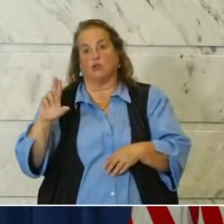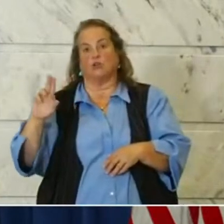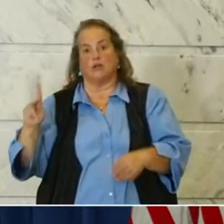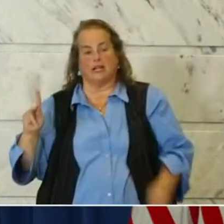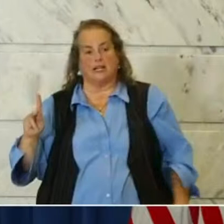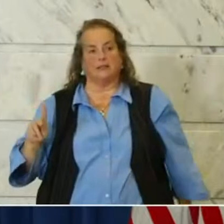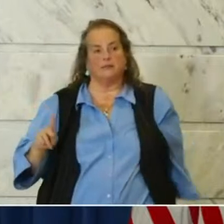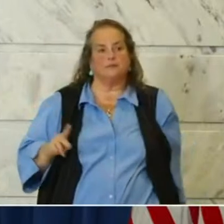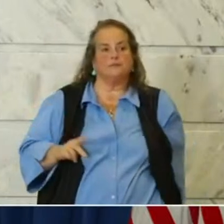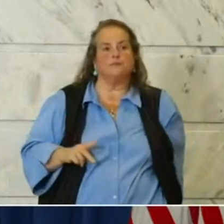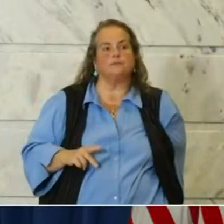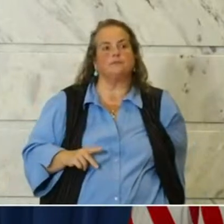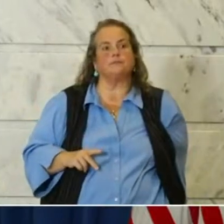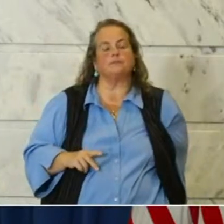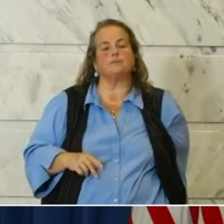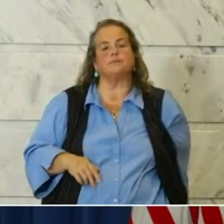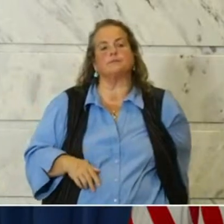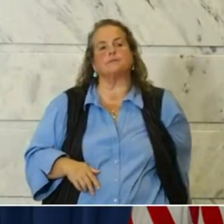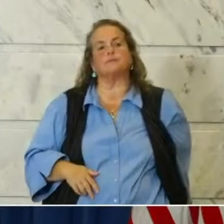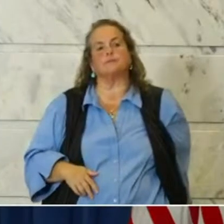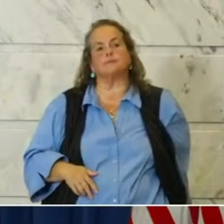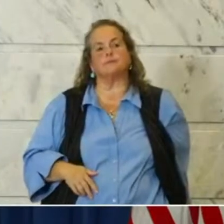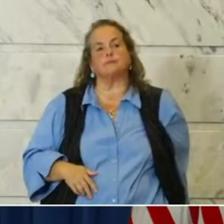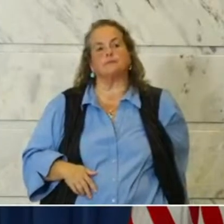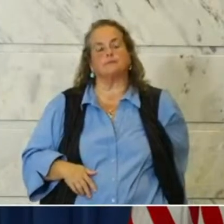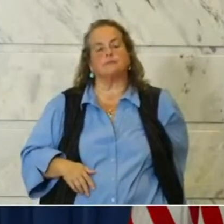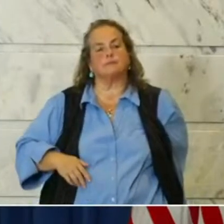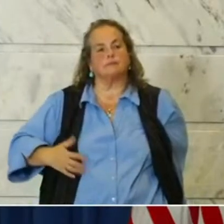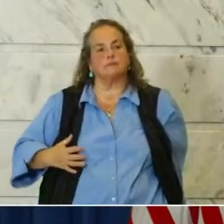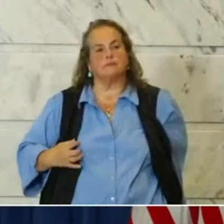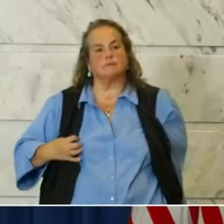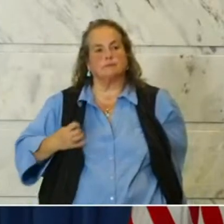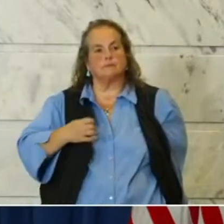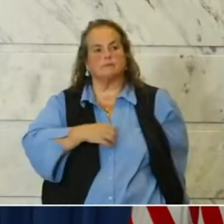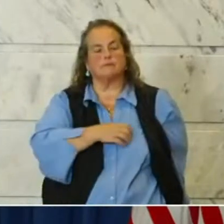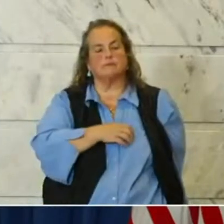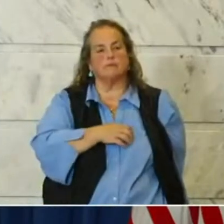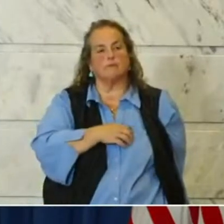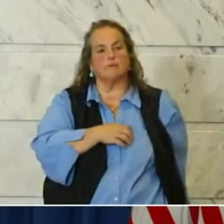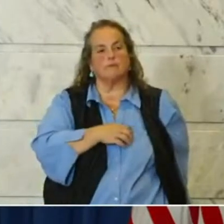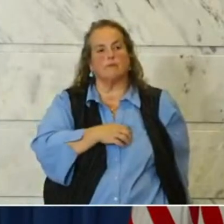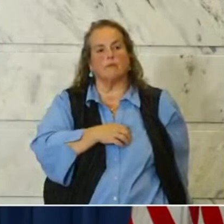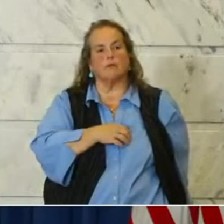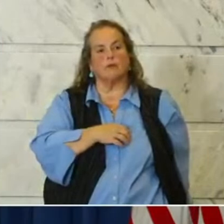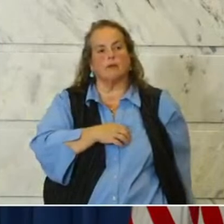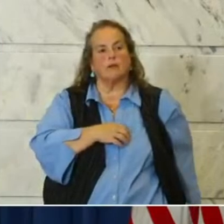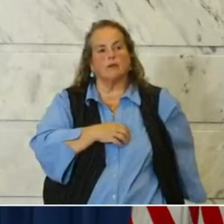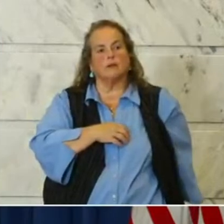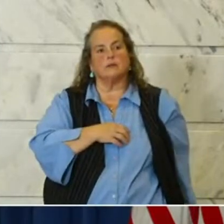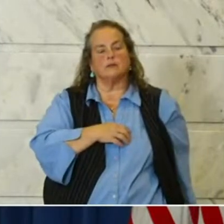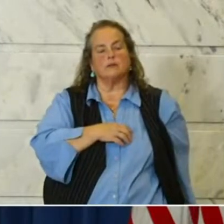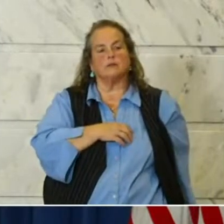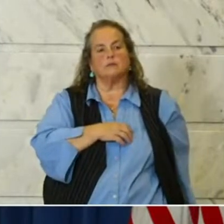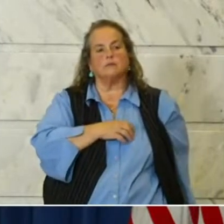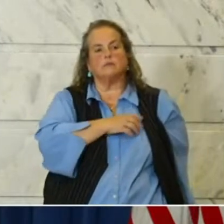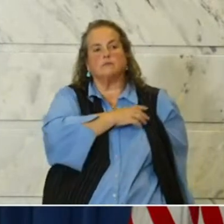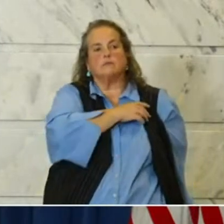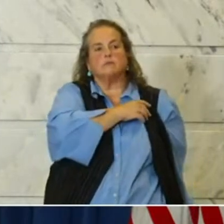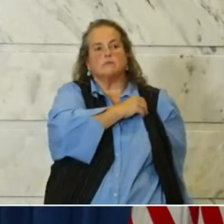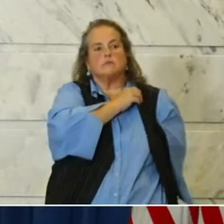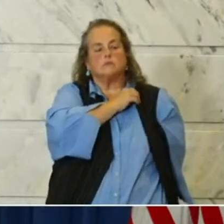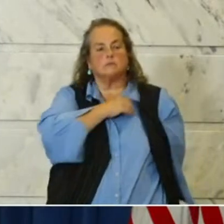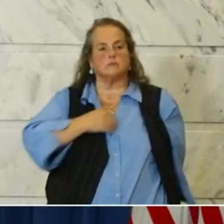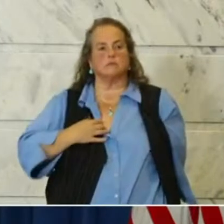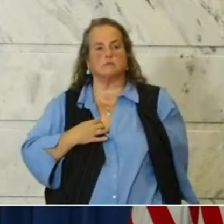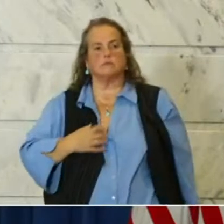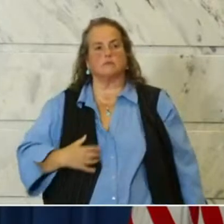Nick? Speaking with some teachers in smaller communities who tell me that they're cool with going back to school, but they do want to